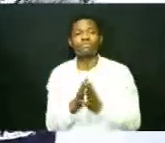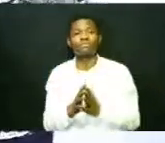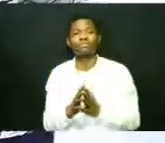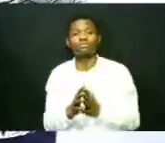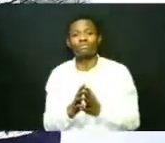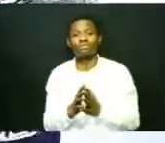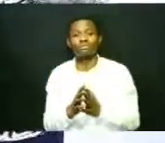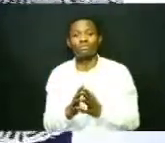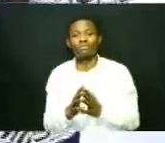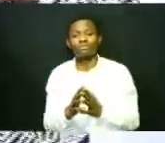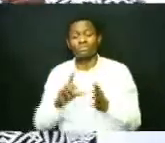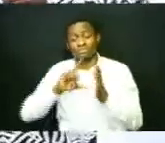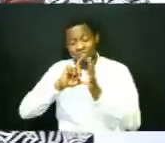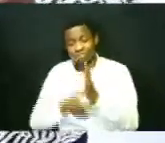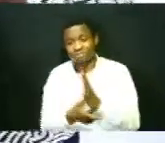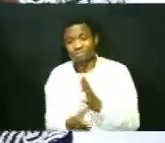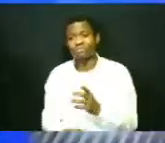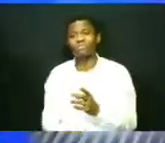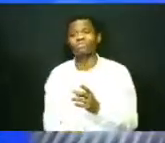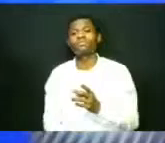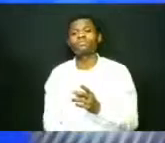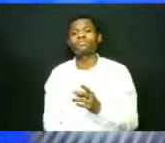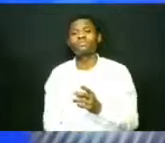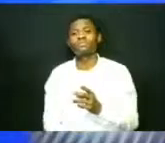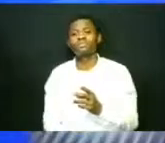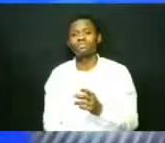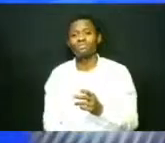Oh, and then.